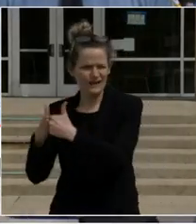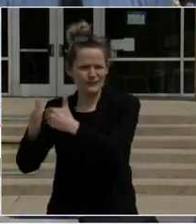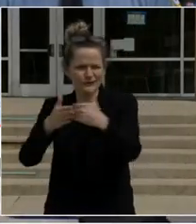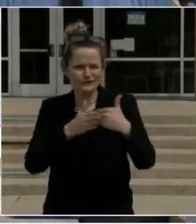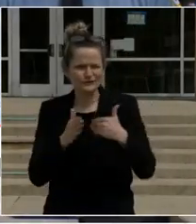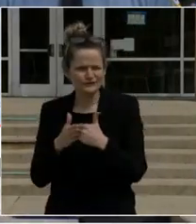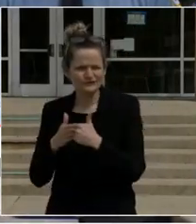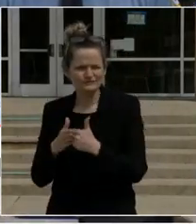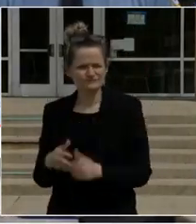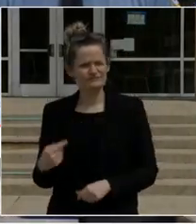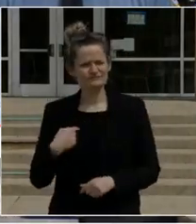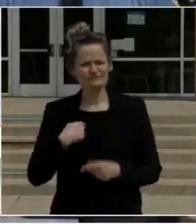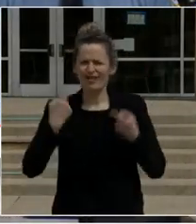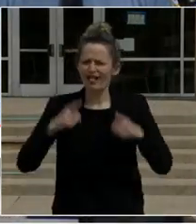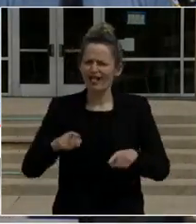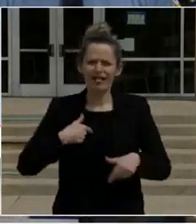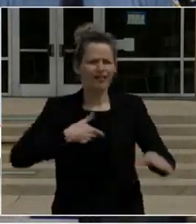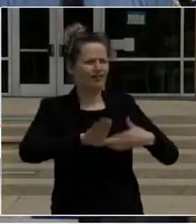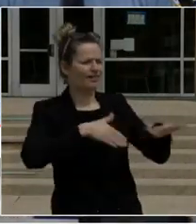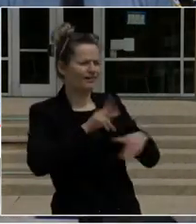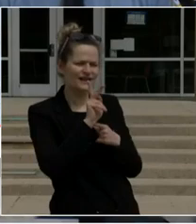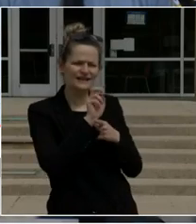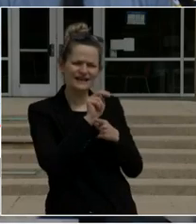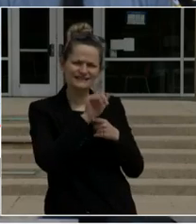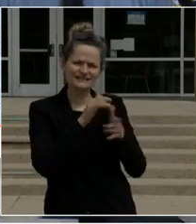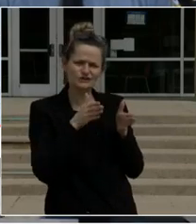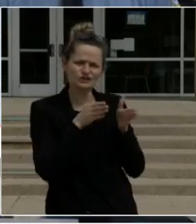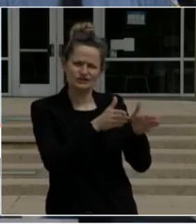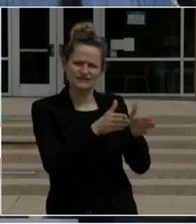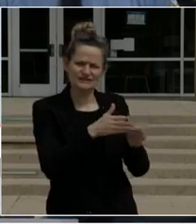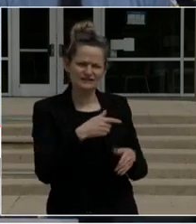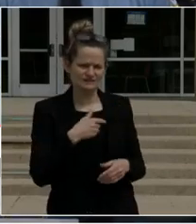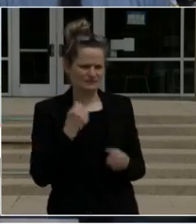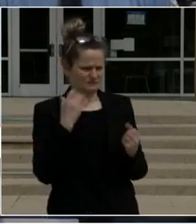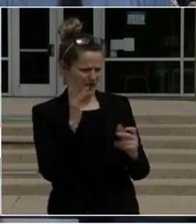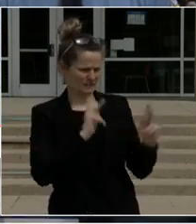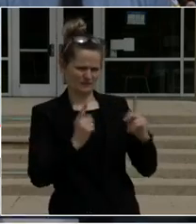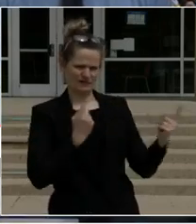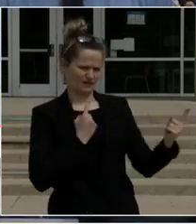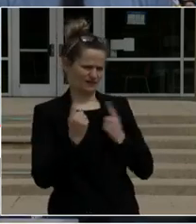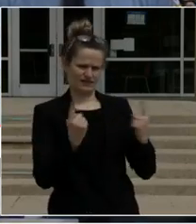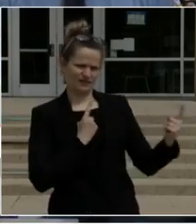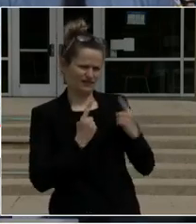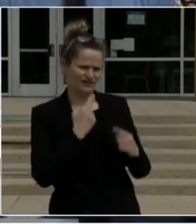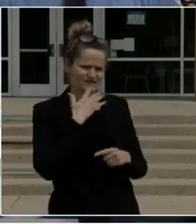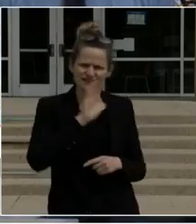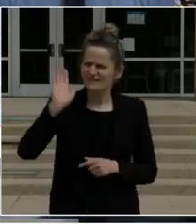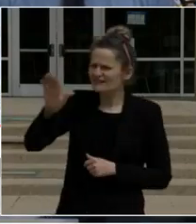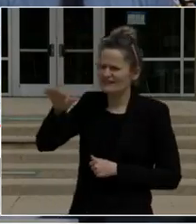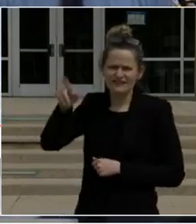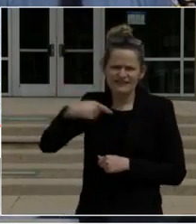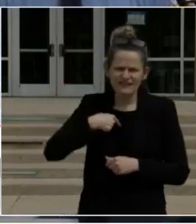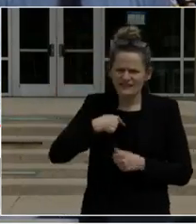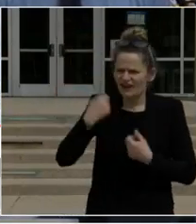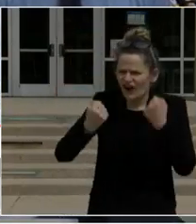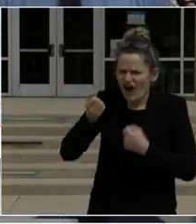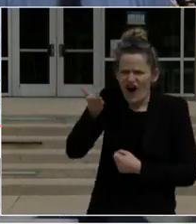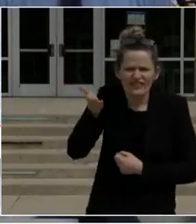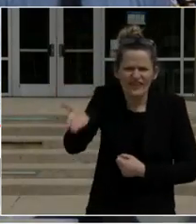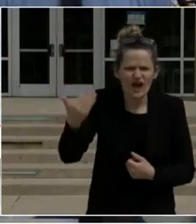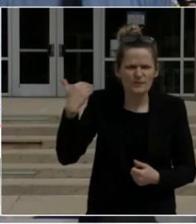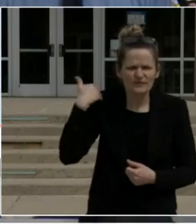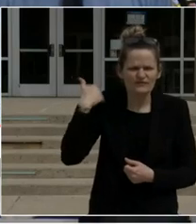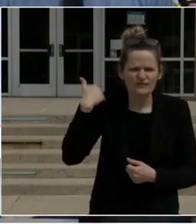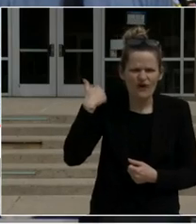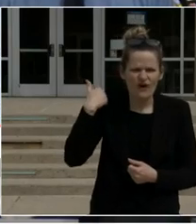Street. And a number of residents told me, Mayor Bowser, you had a car posted here, and we noticed and we